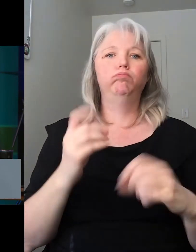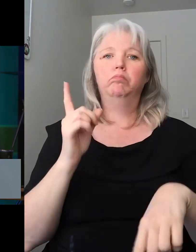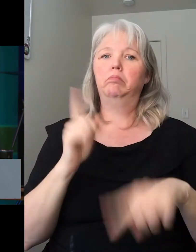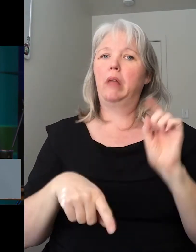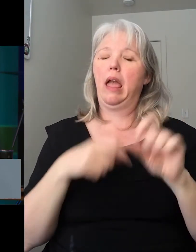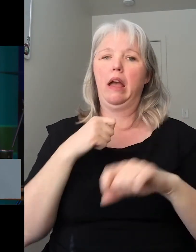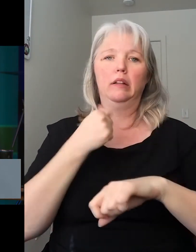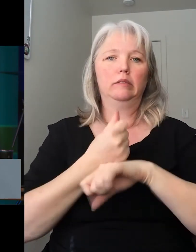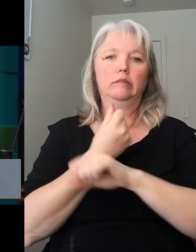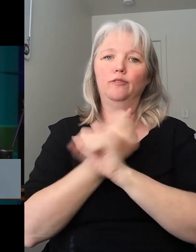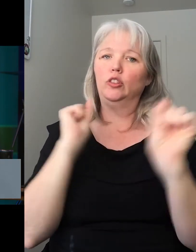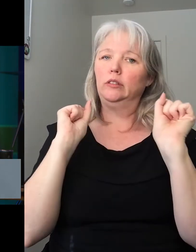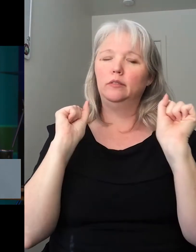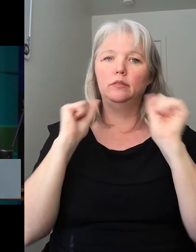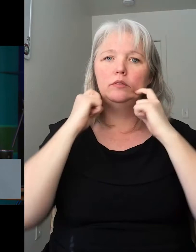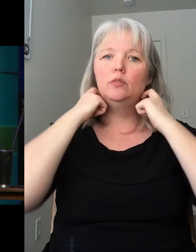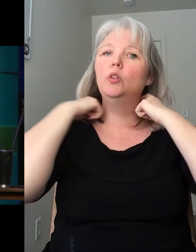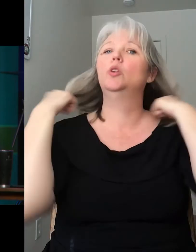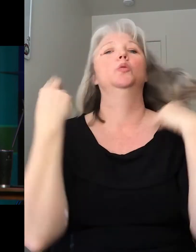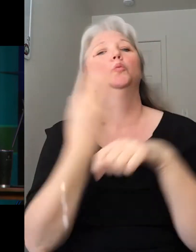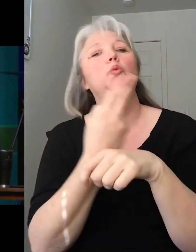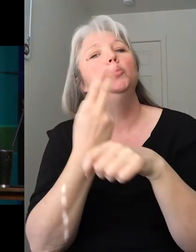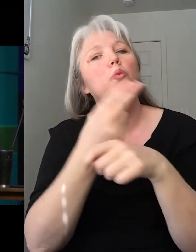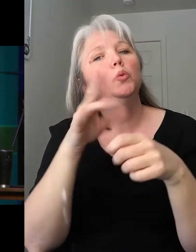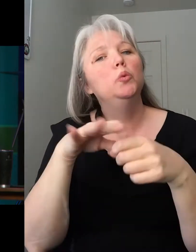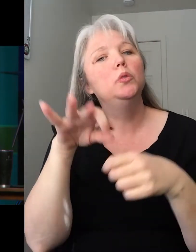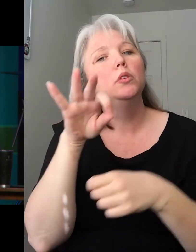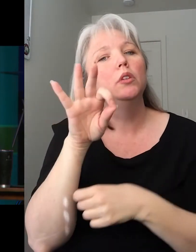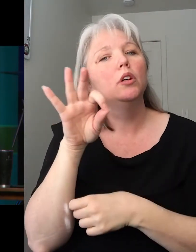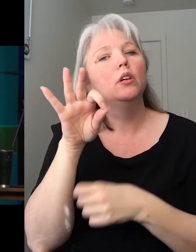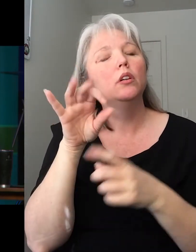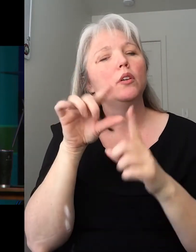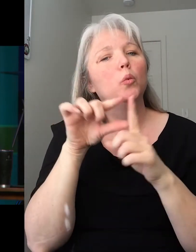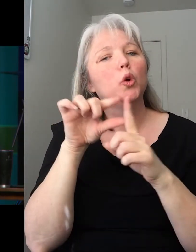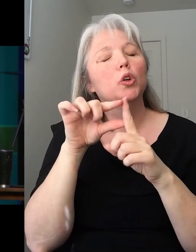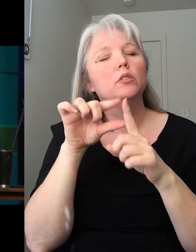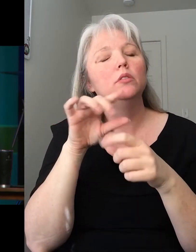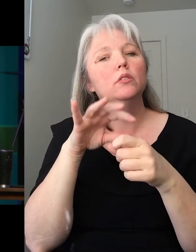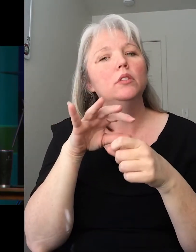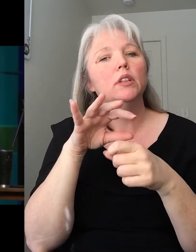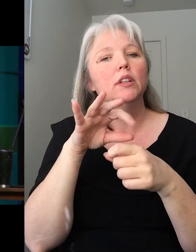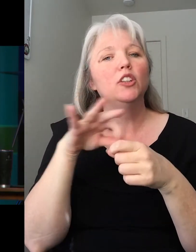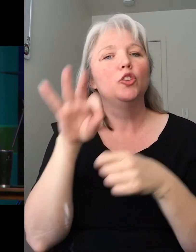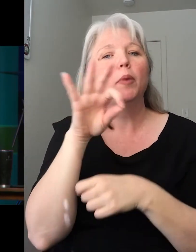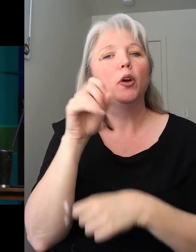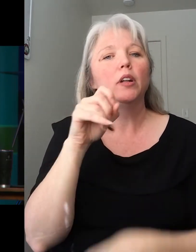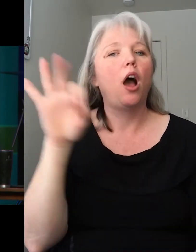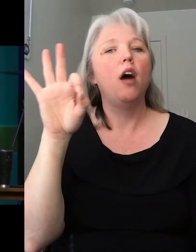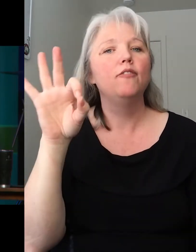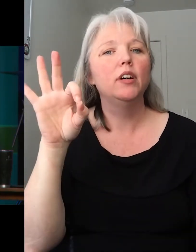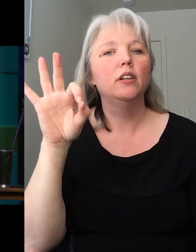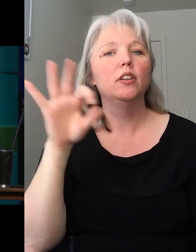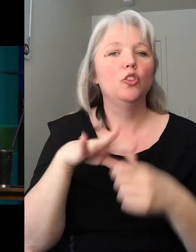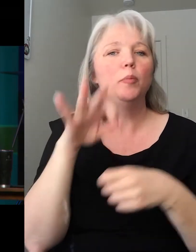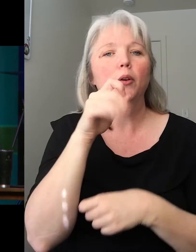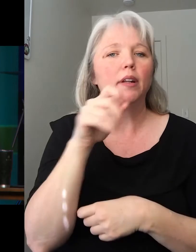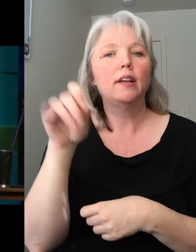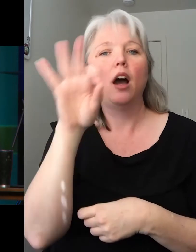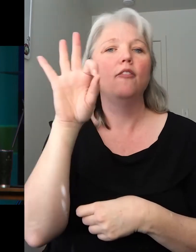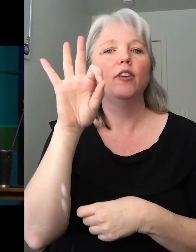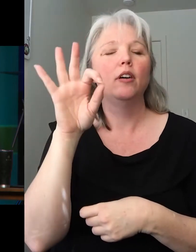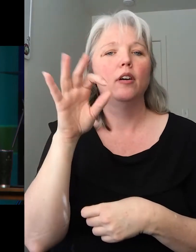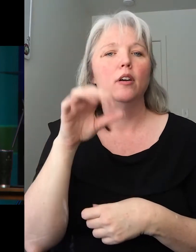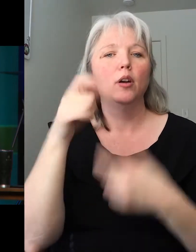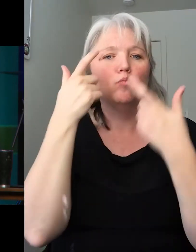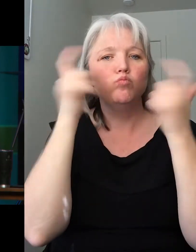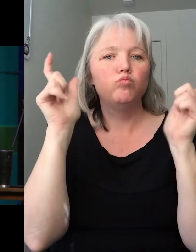free. We use the term spirit of. When I say a spirit of